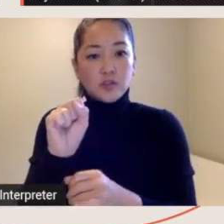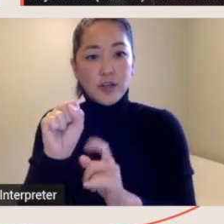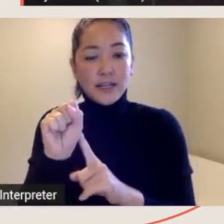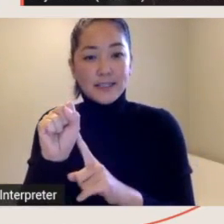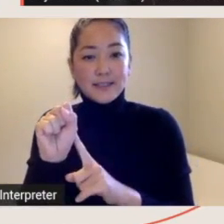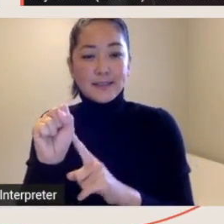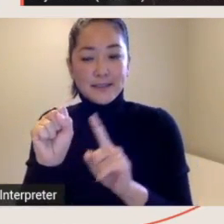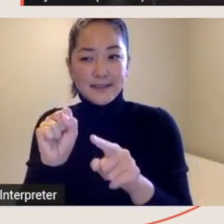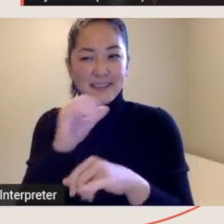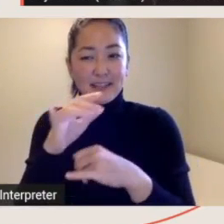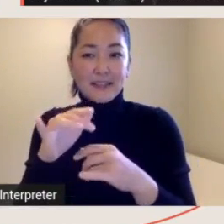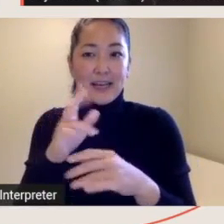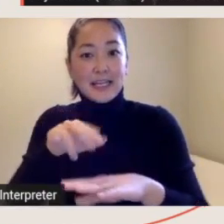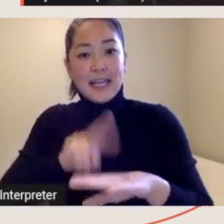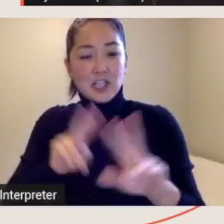transcultural manner.